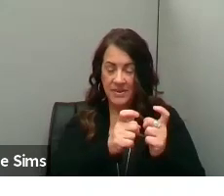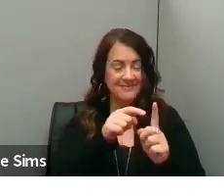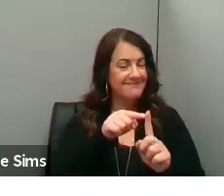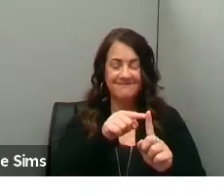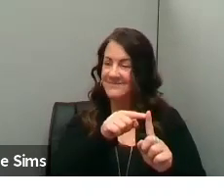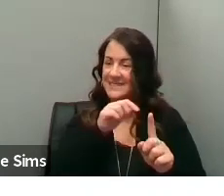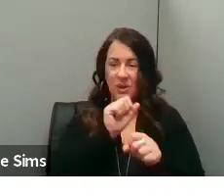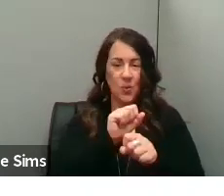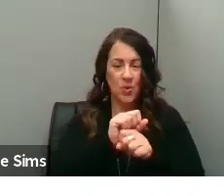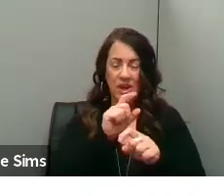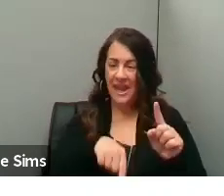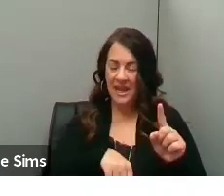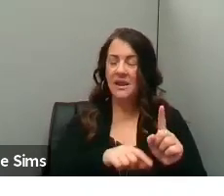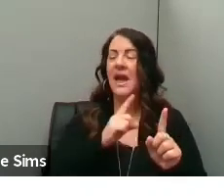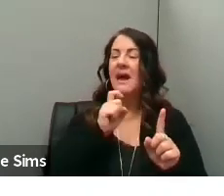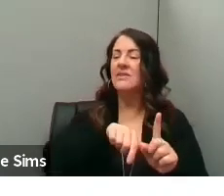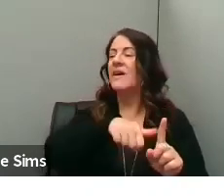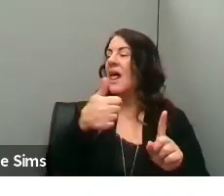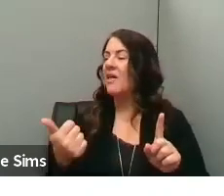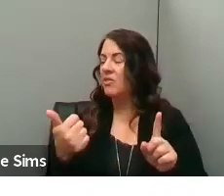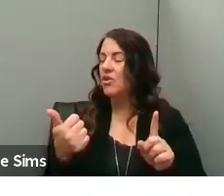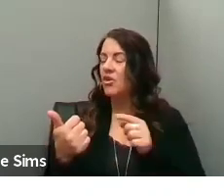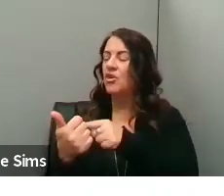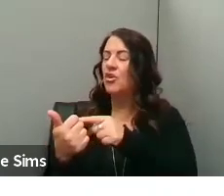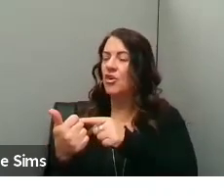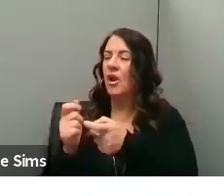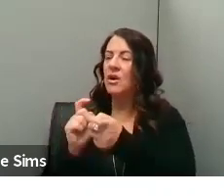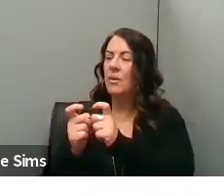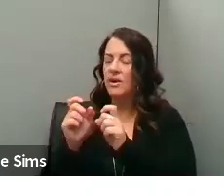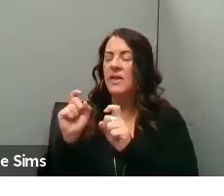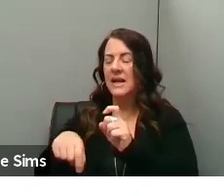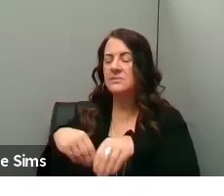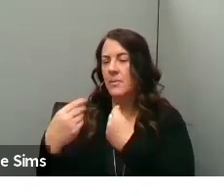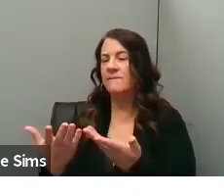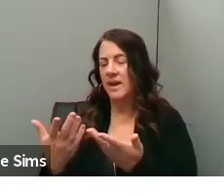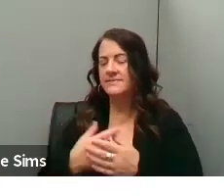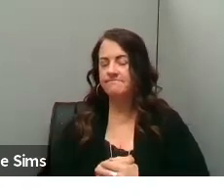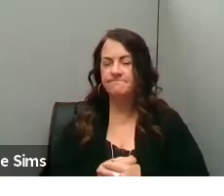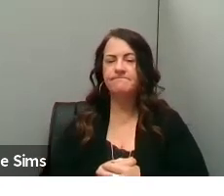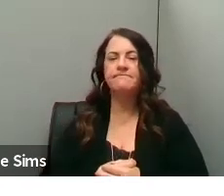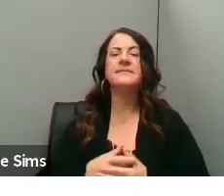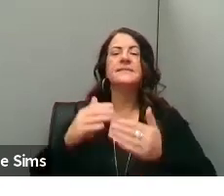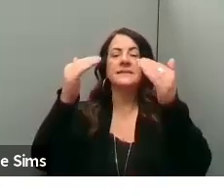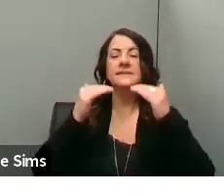that does work, then that accommodation has to be provided. Next slide, please.